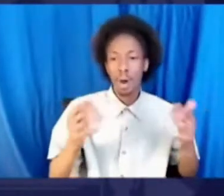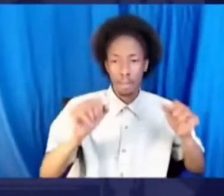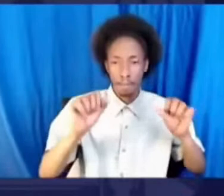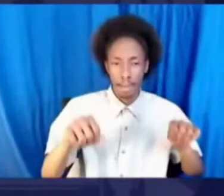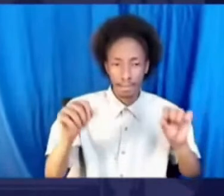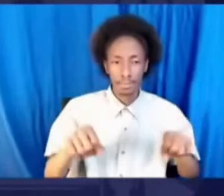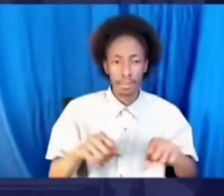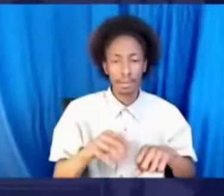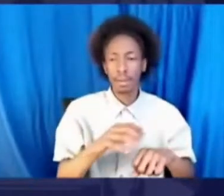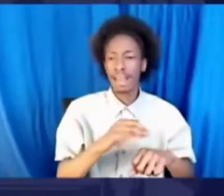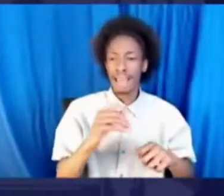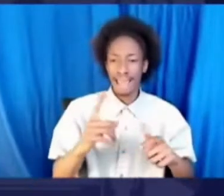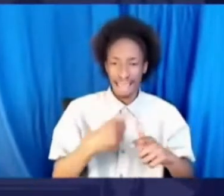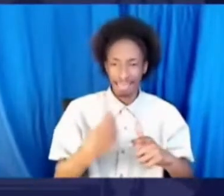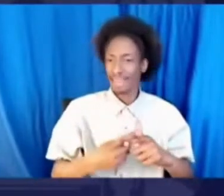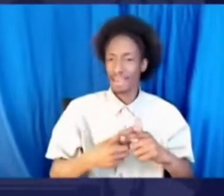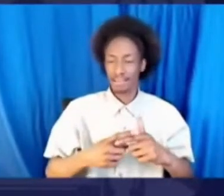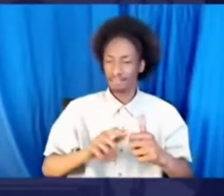and then going for it.